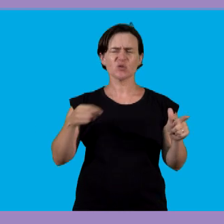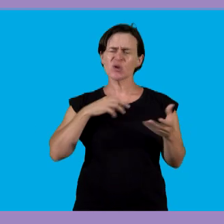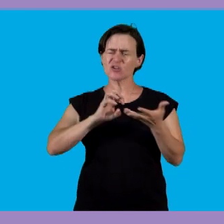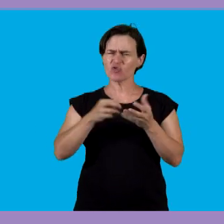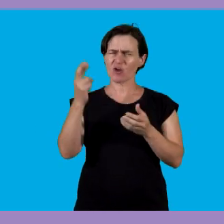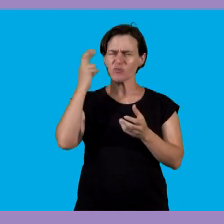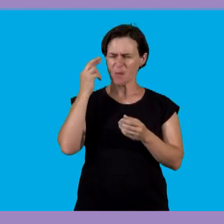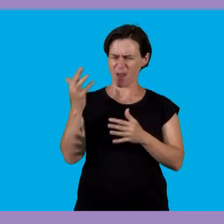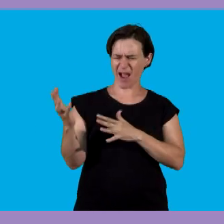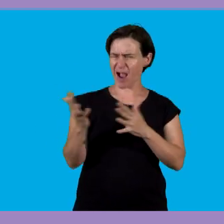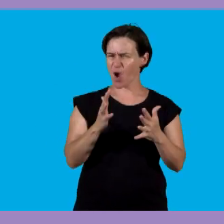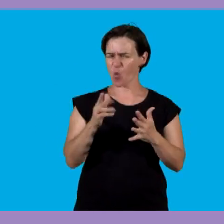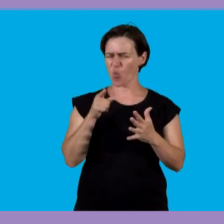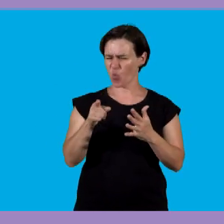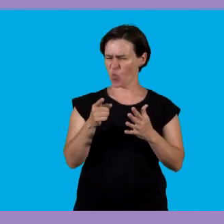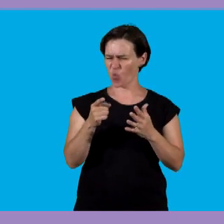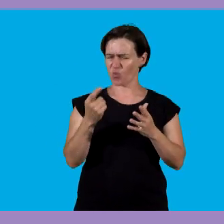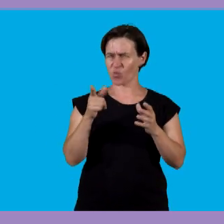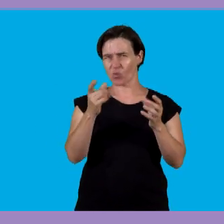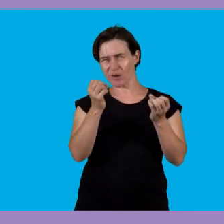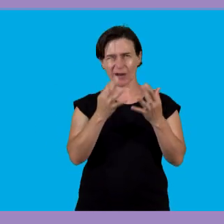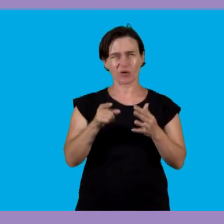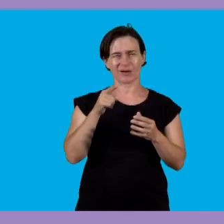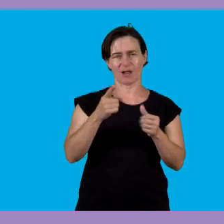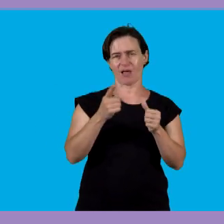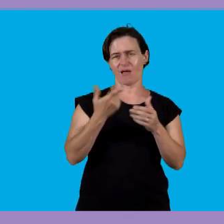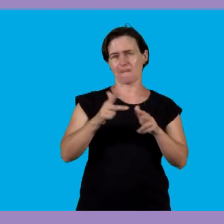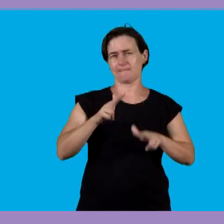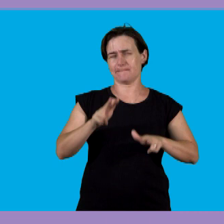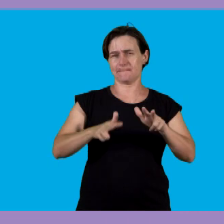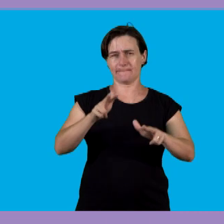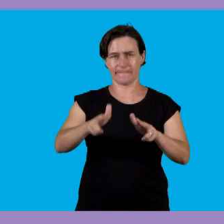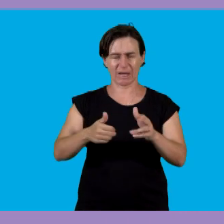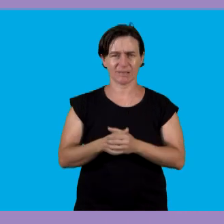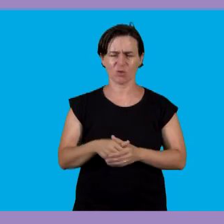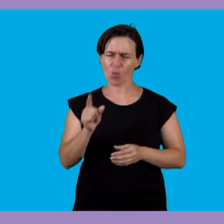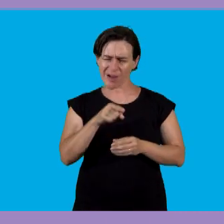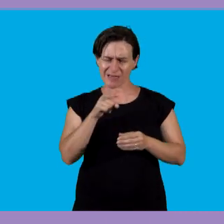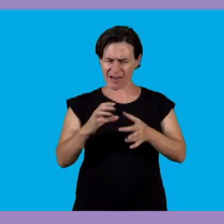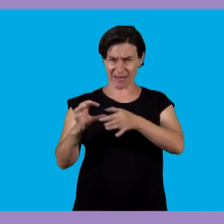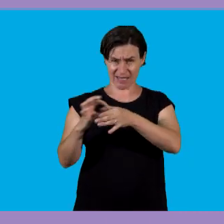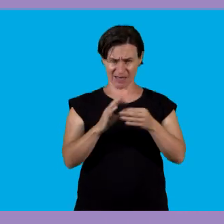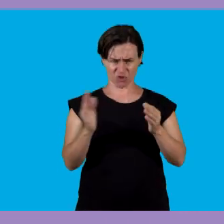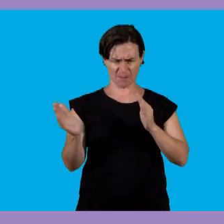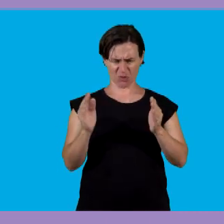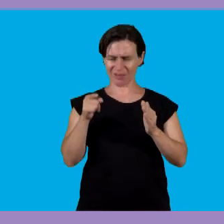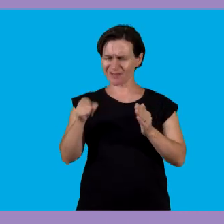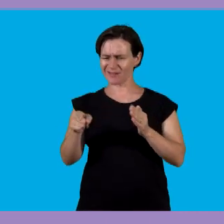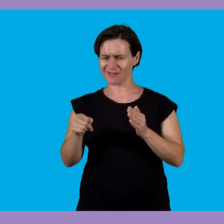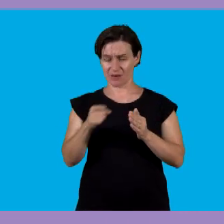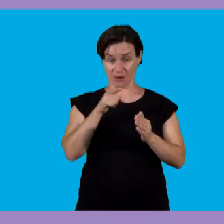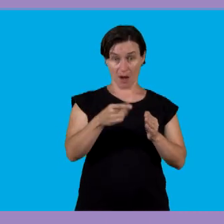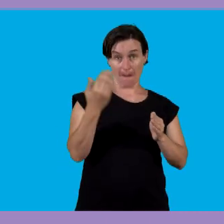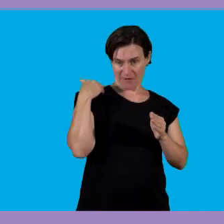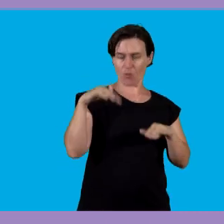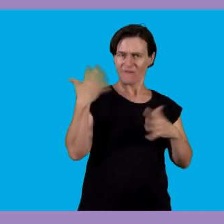remind ourselves of those numeric patterns and see how or what connection lies between those patterns that we worked with and this